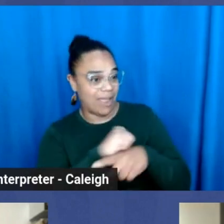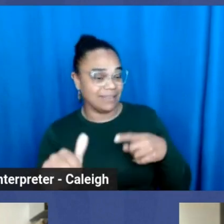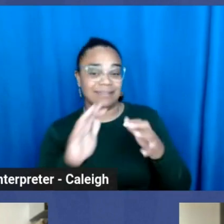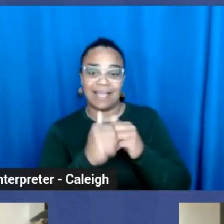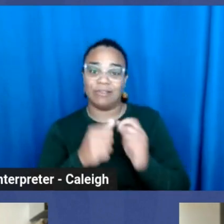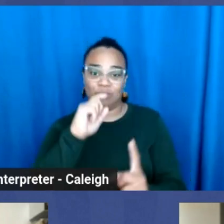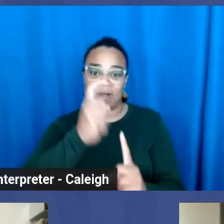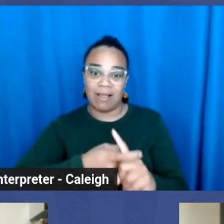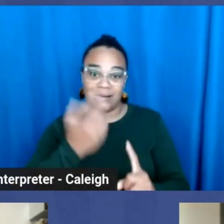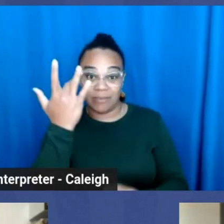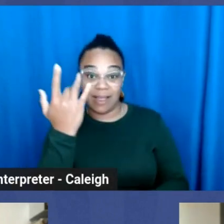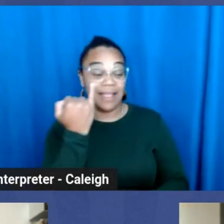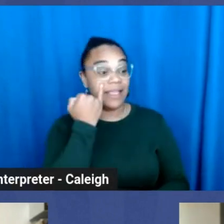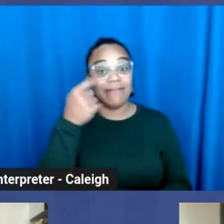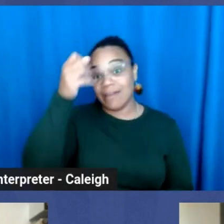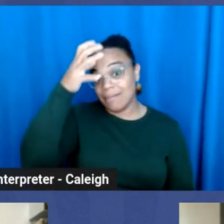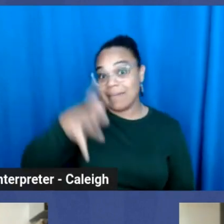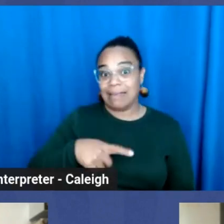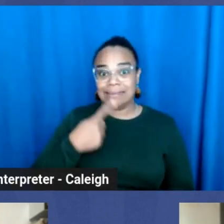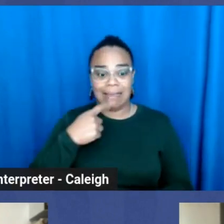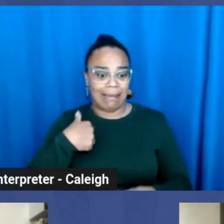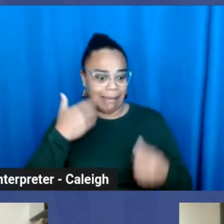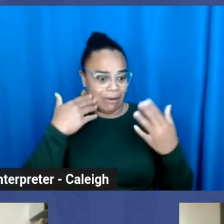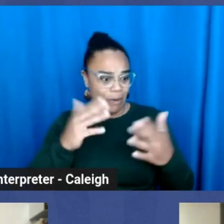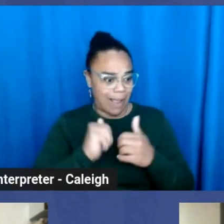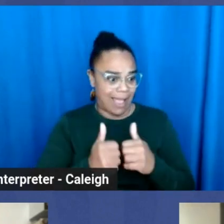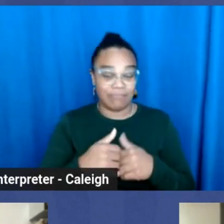do. Like, let's start to,